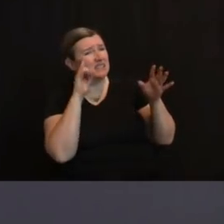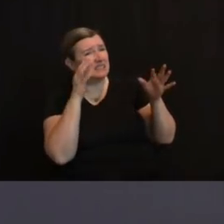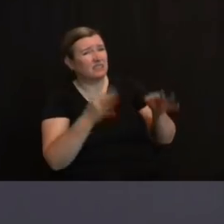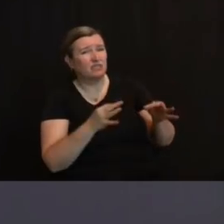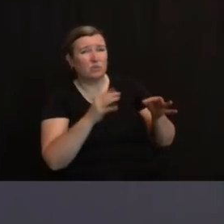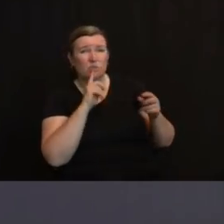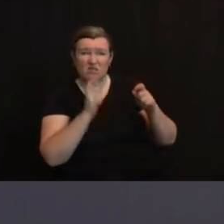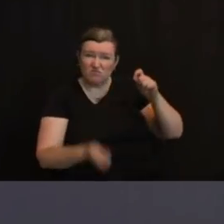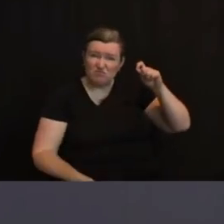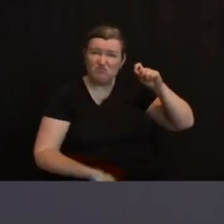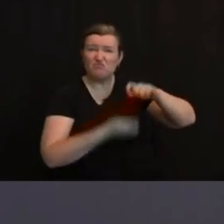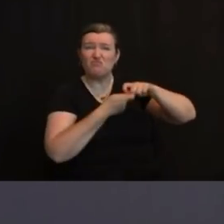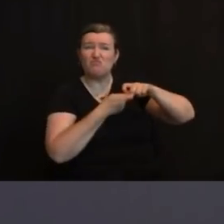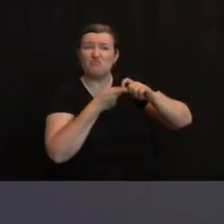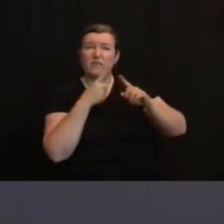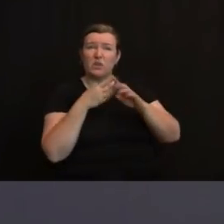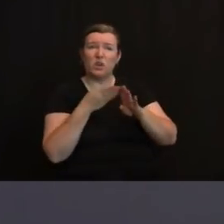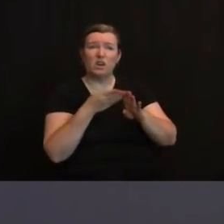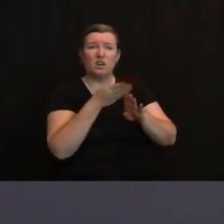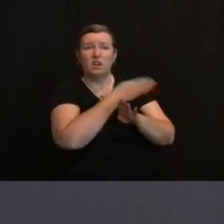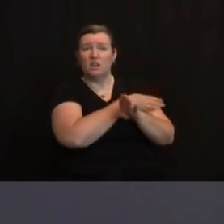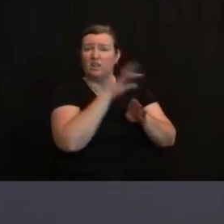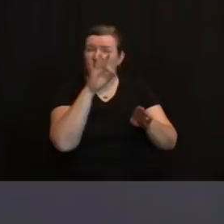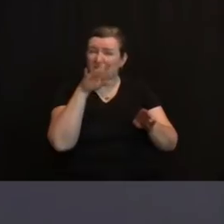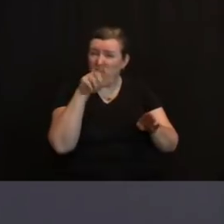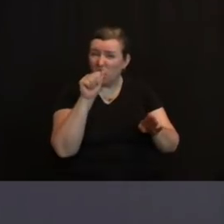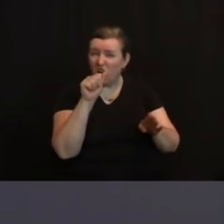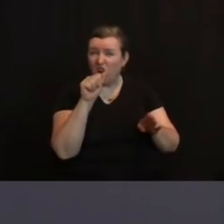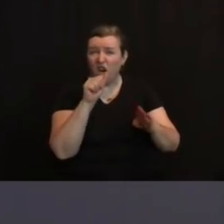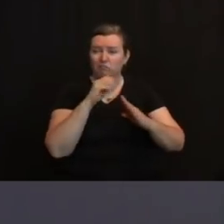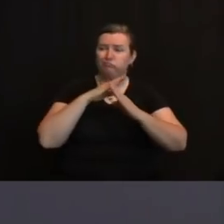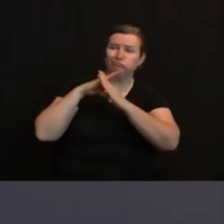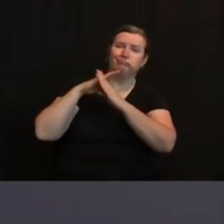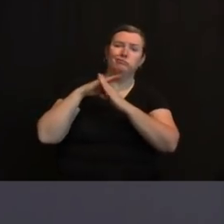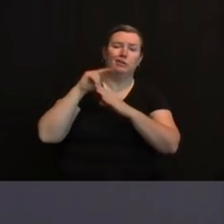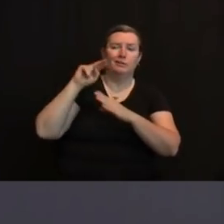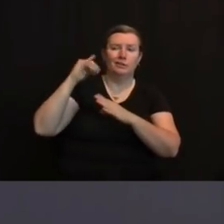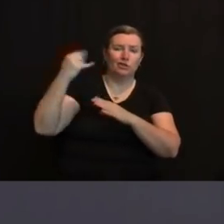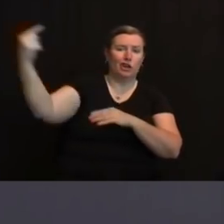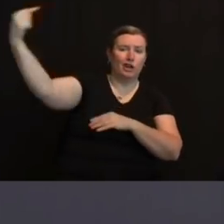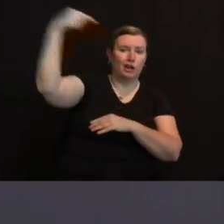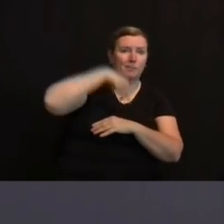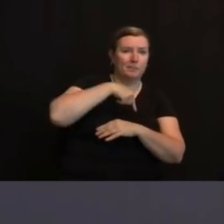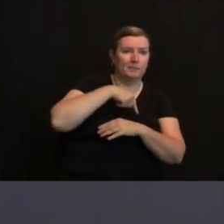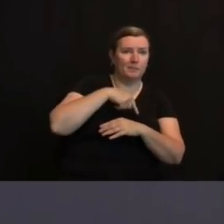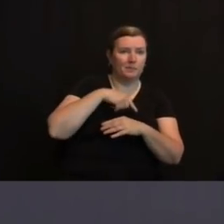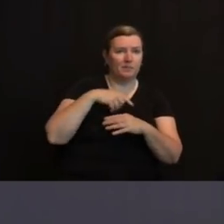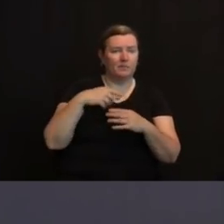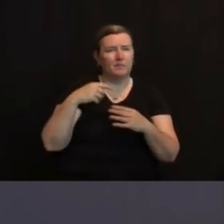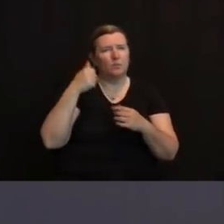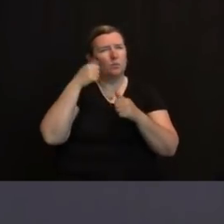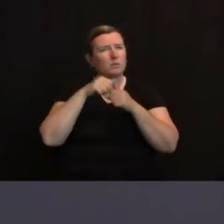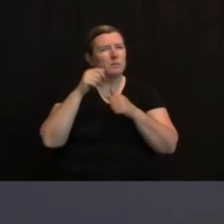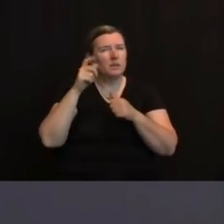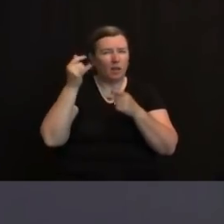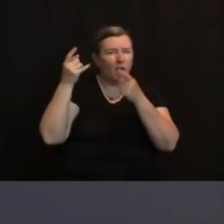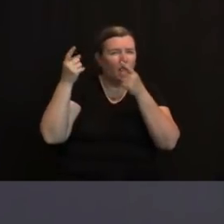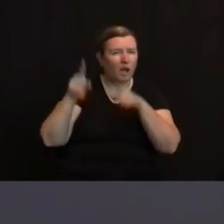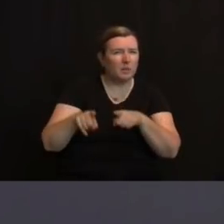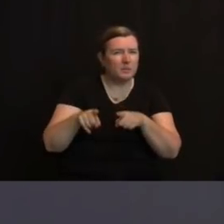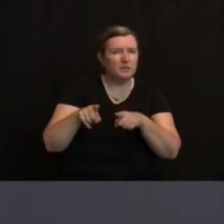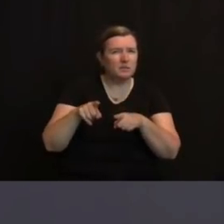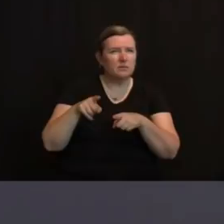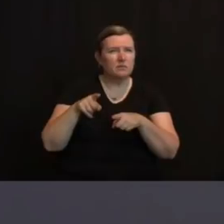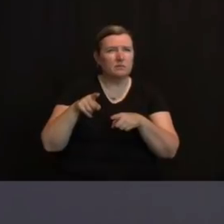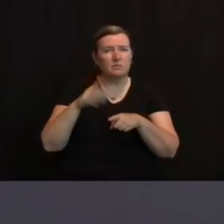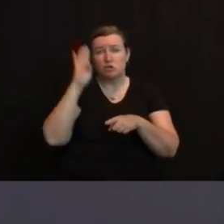the prior move on the Florida governor to keep New Jerseyans out? Because back when that was up and Trump was